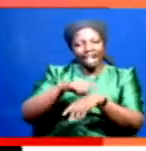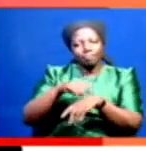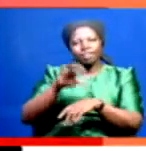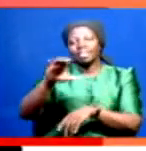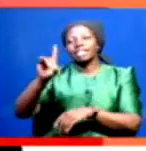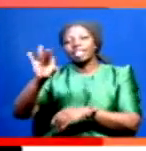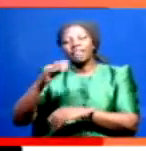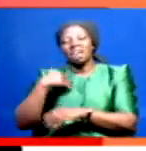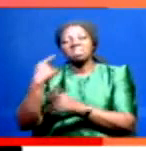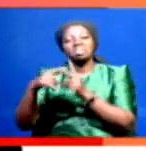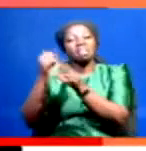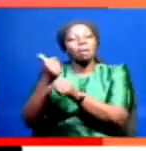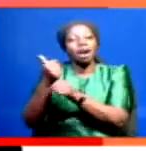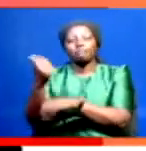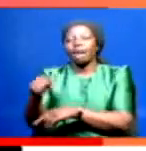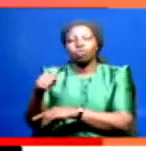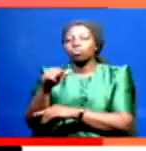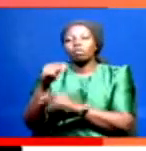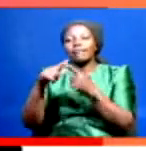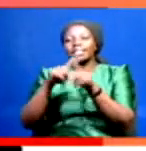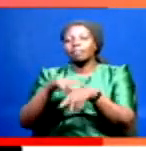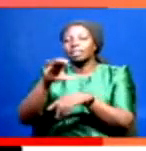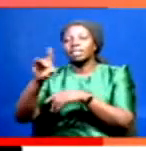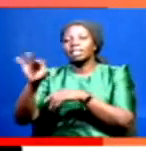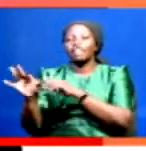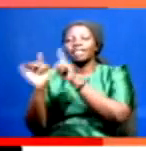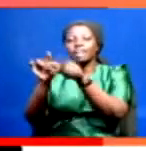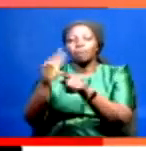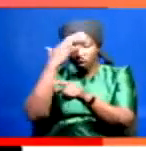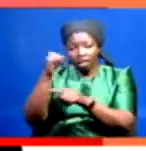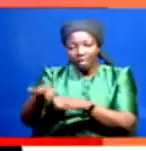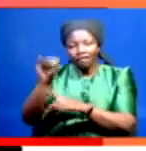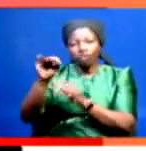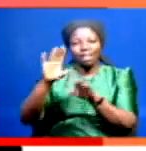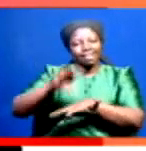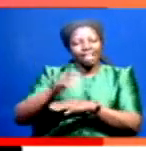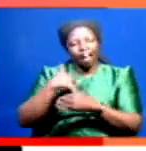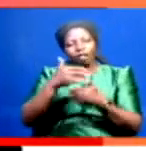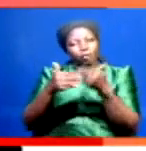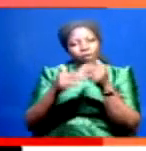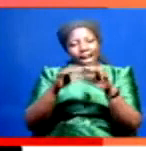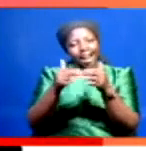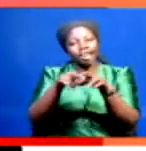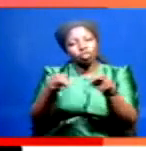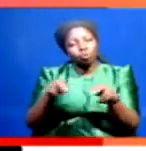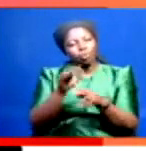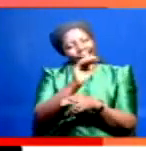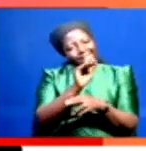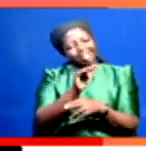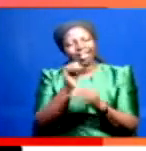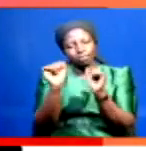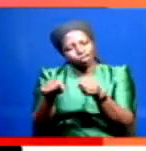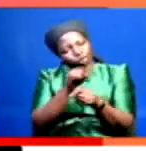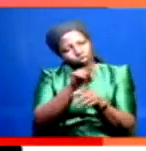started working. But when CDF came, because they found the church has built a classroom, we challenged them, can you also